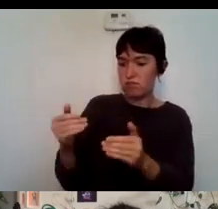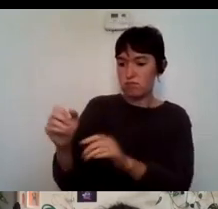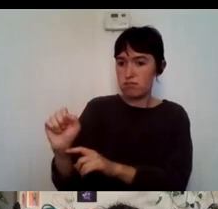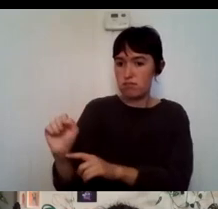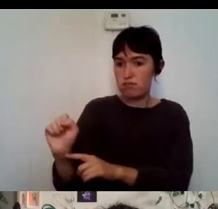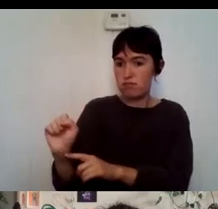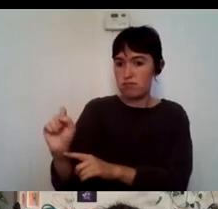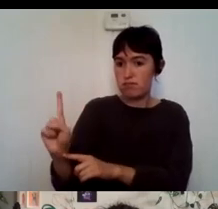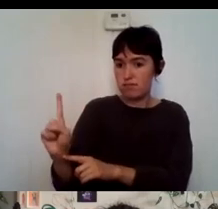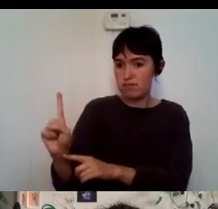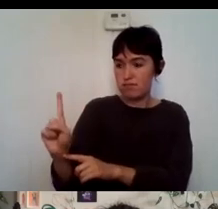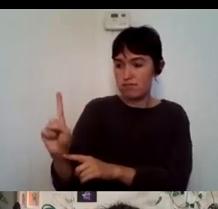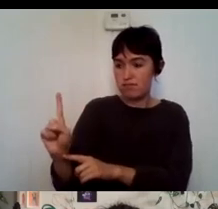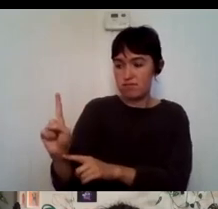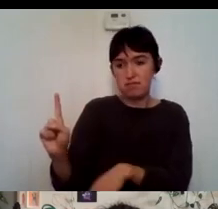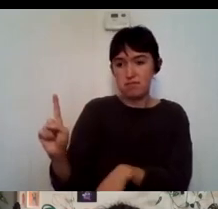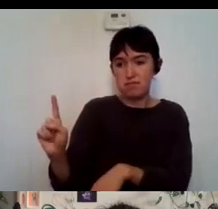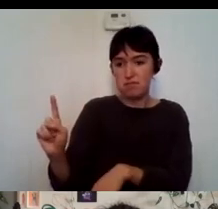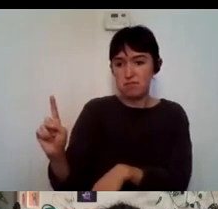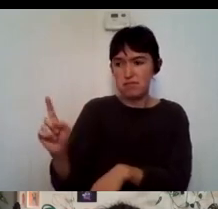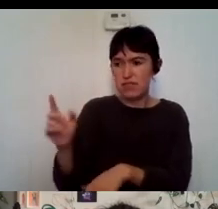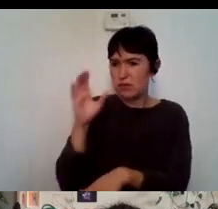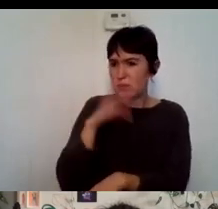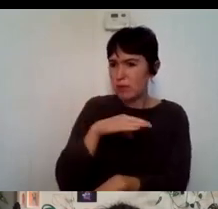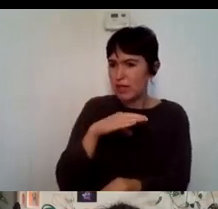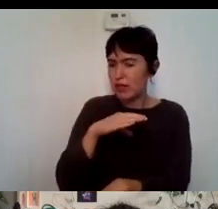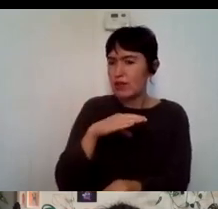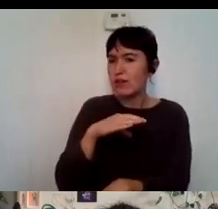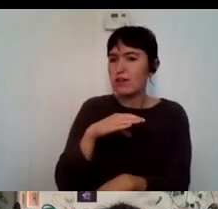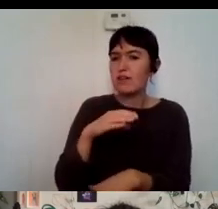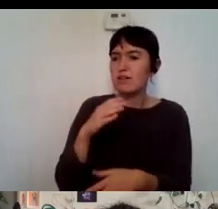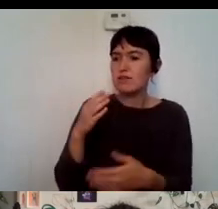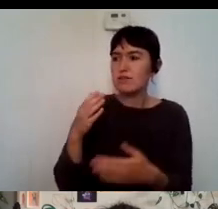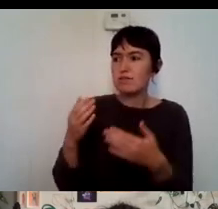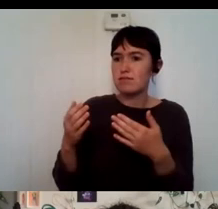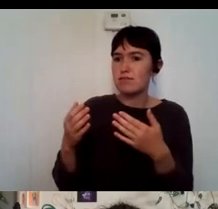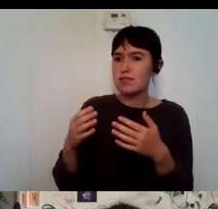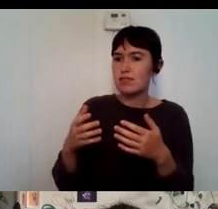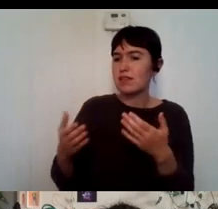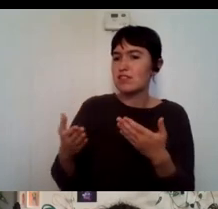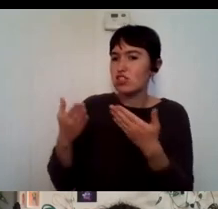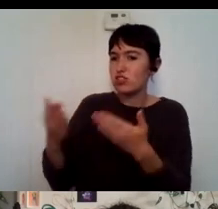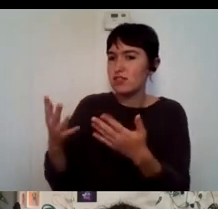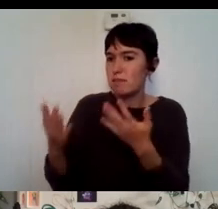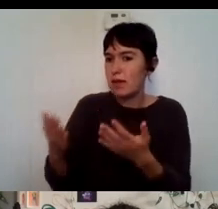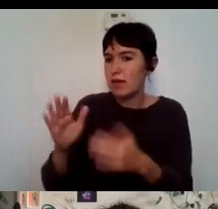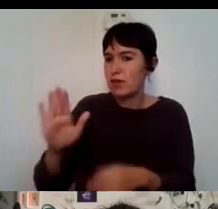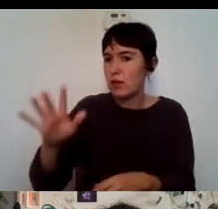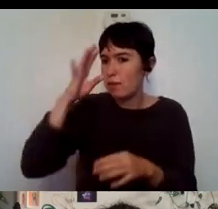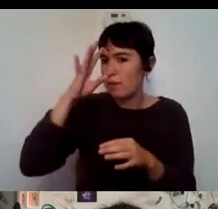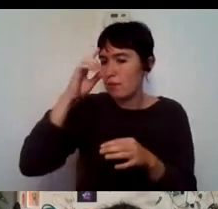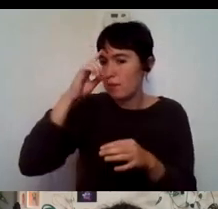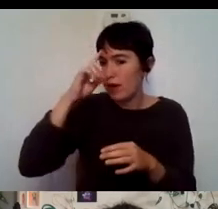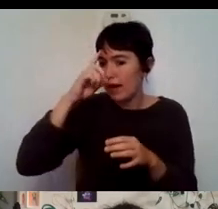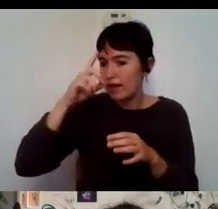is kind of weird, because you would think, kind of almost suggests that your brain is in control of you and you don't decide what